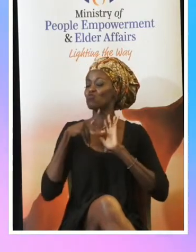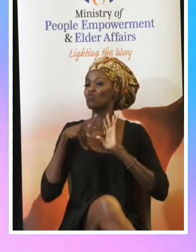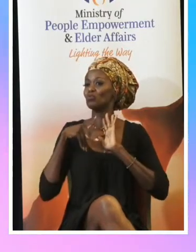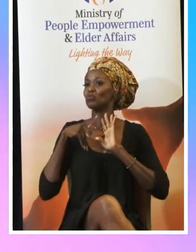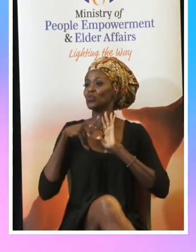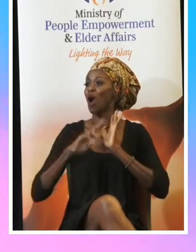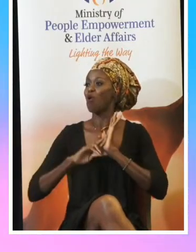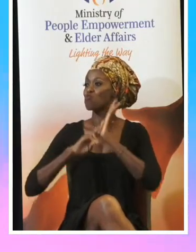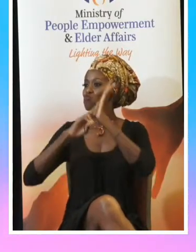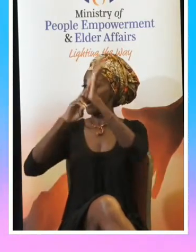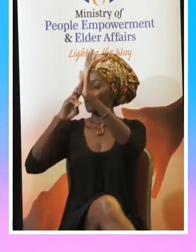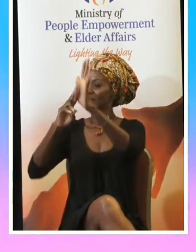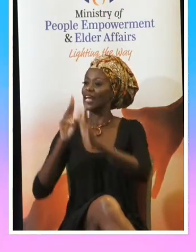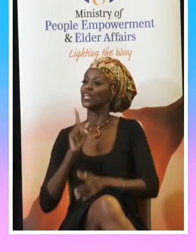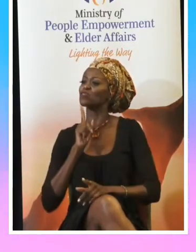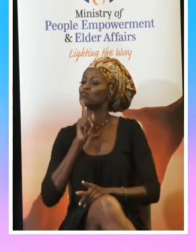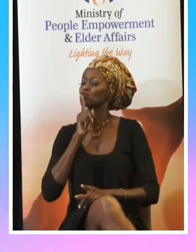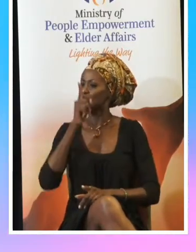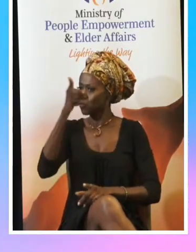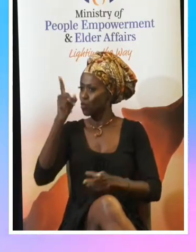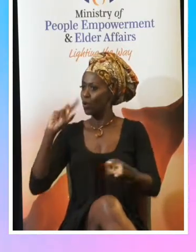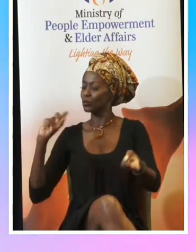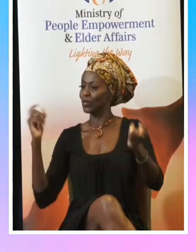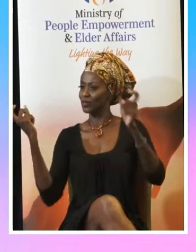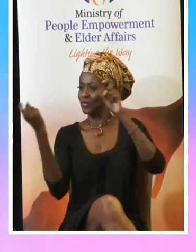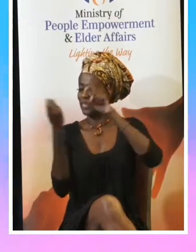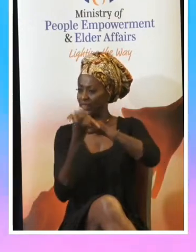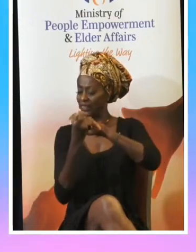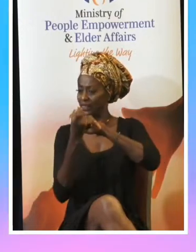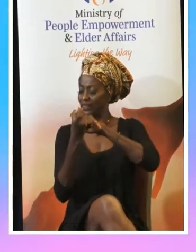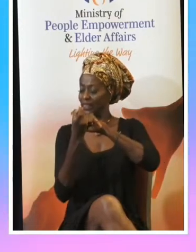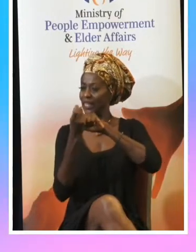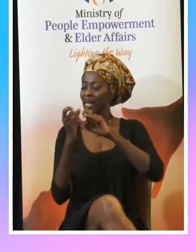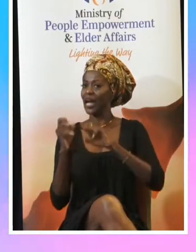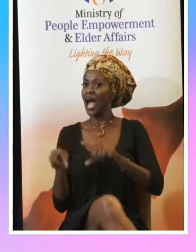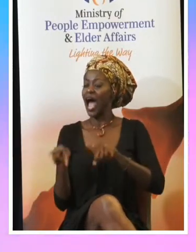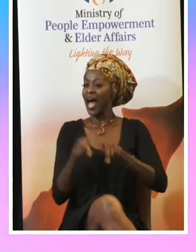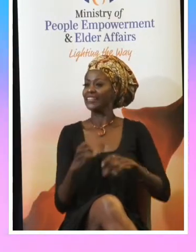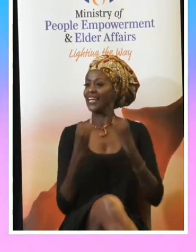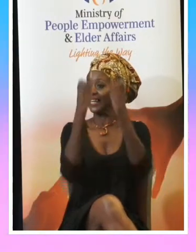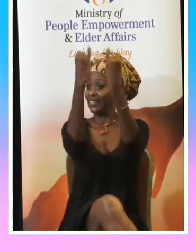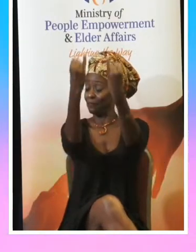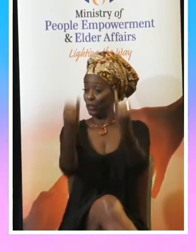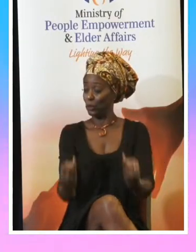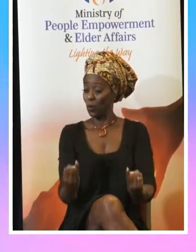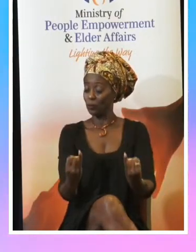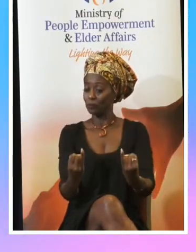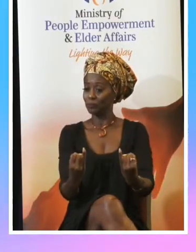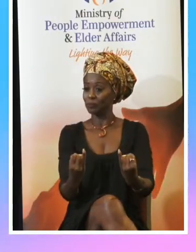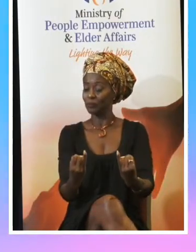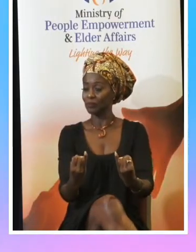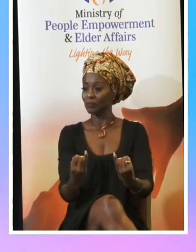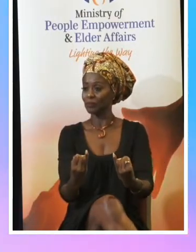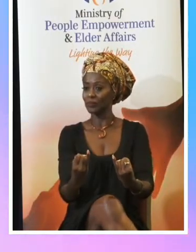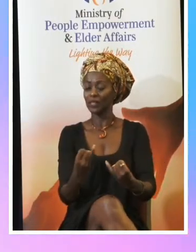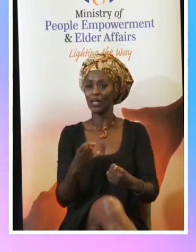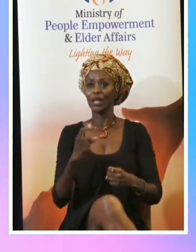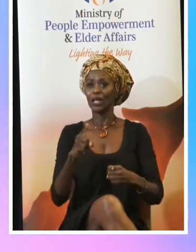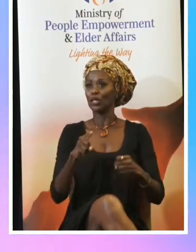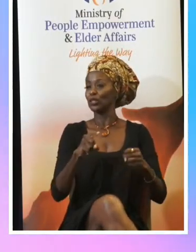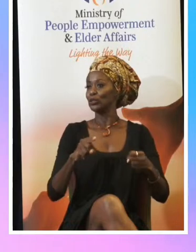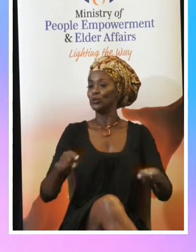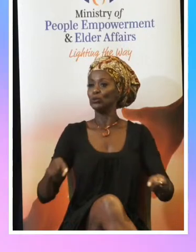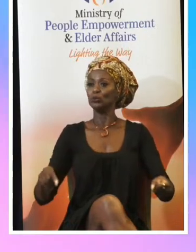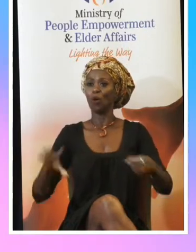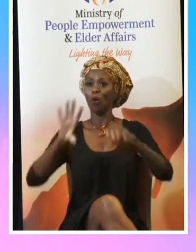You've taken it upon yourself as an individual to move every boundary that was